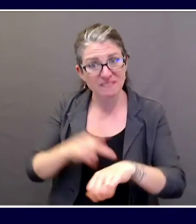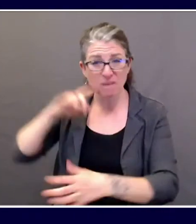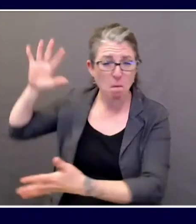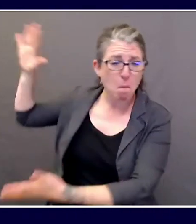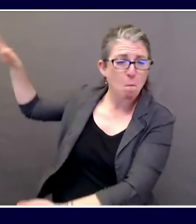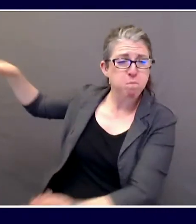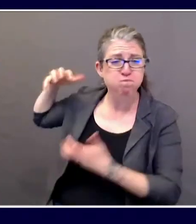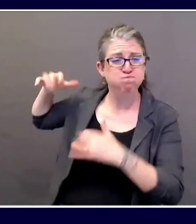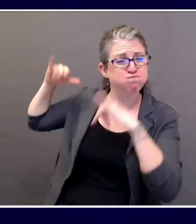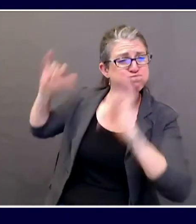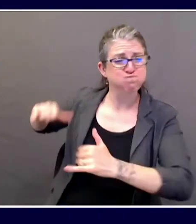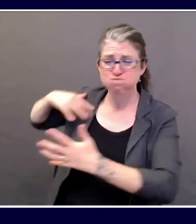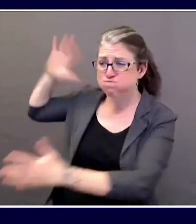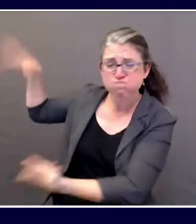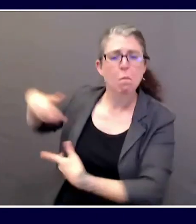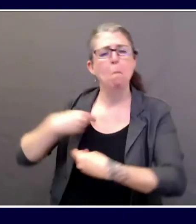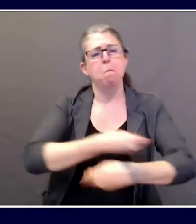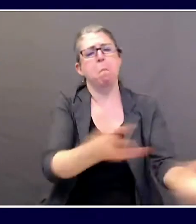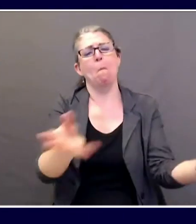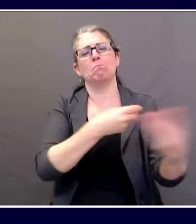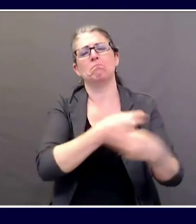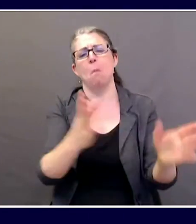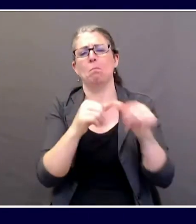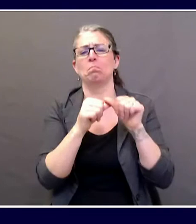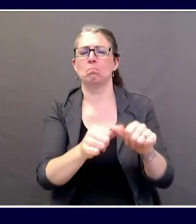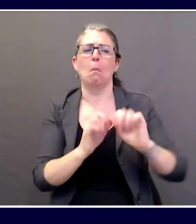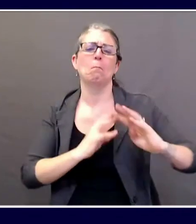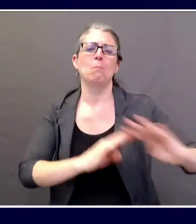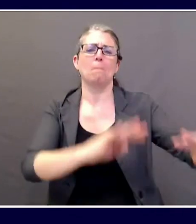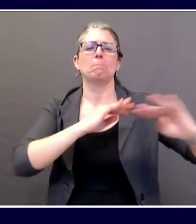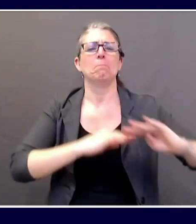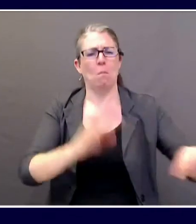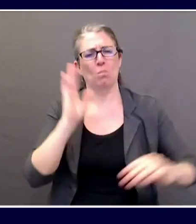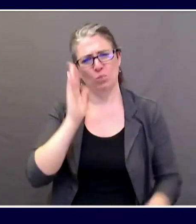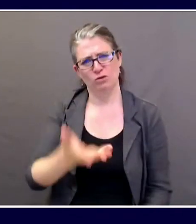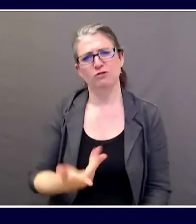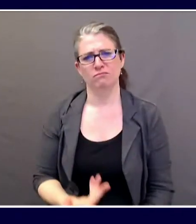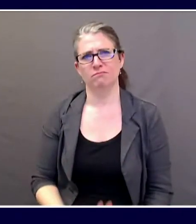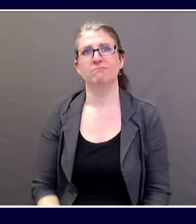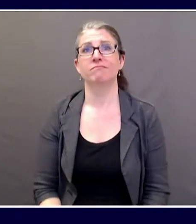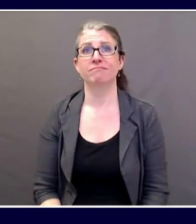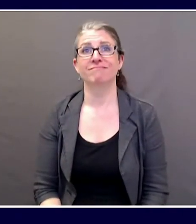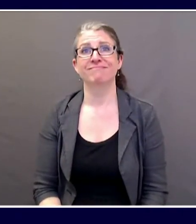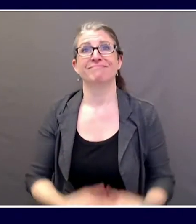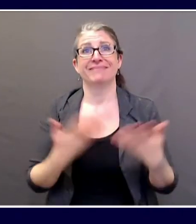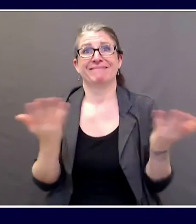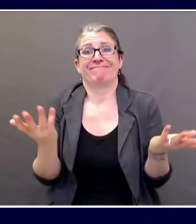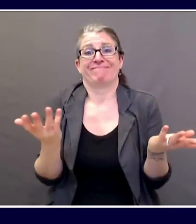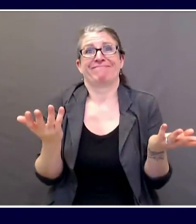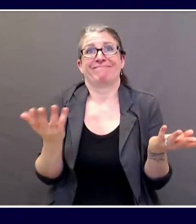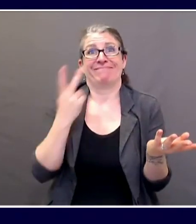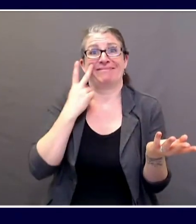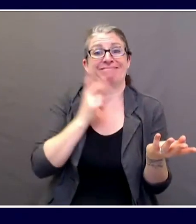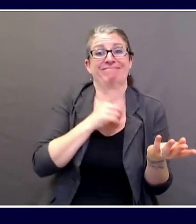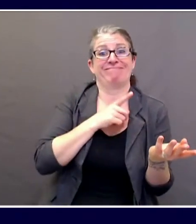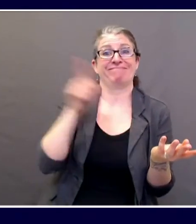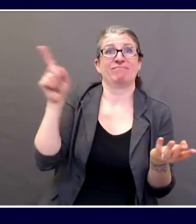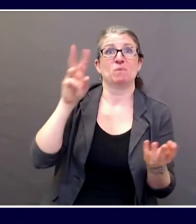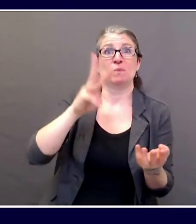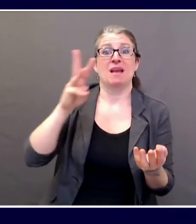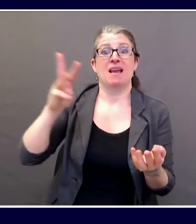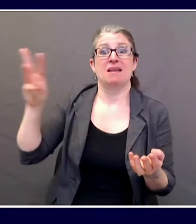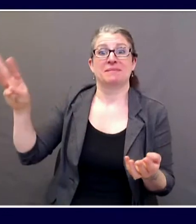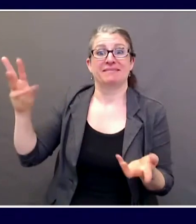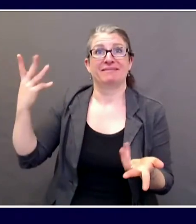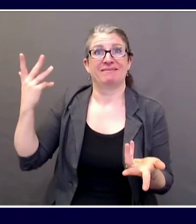allocation spreadsheet is purely a function of us not having the supply. If I could squeeze in just a super